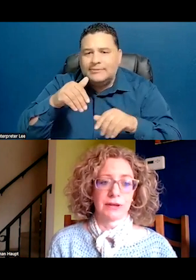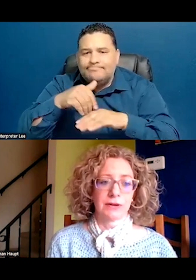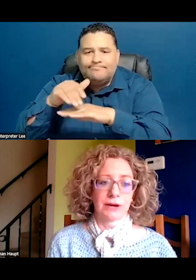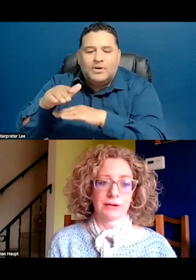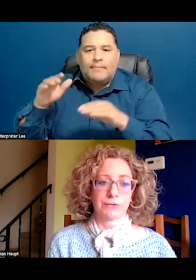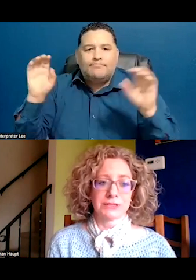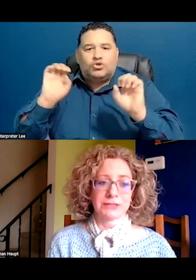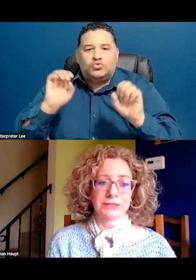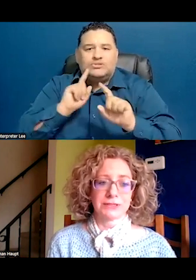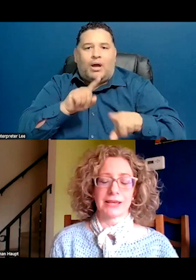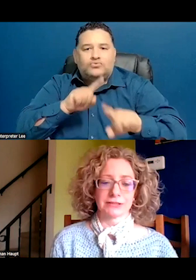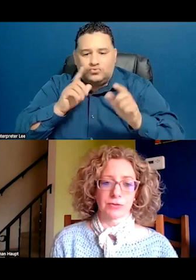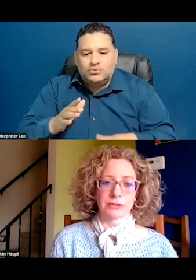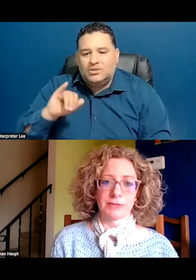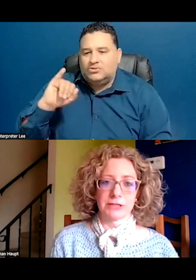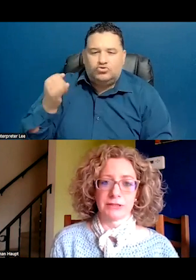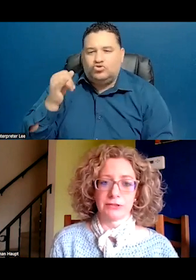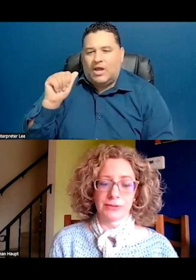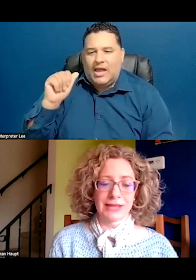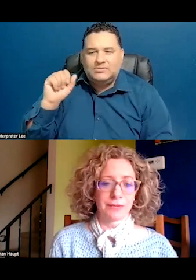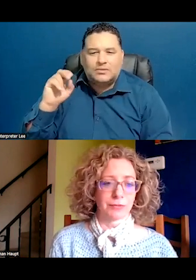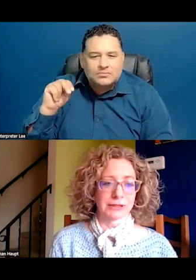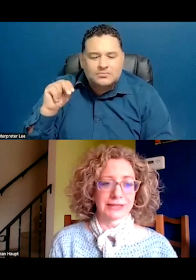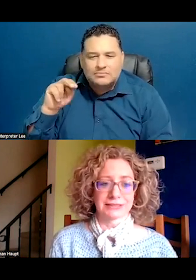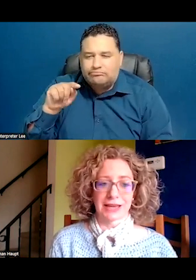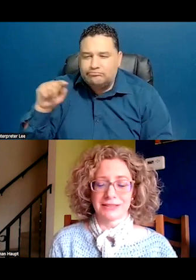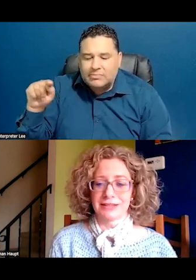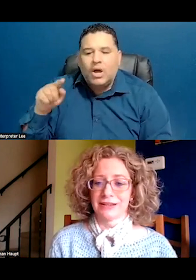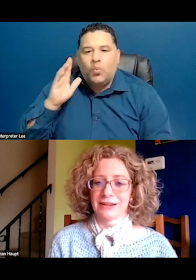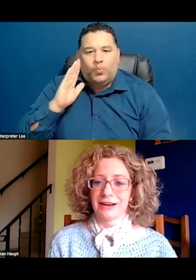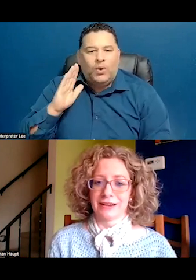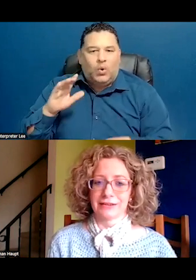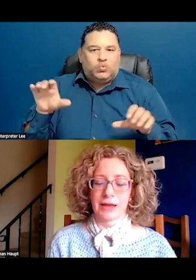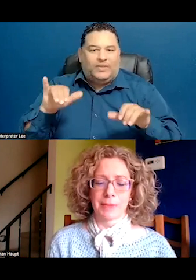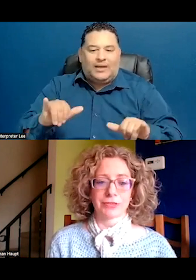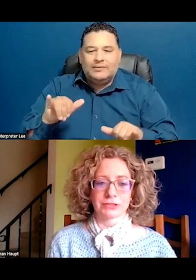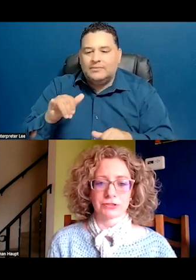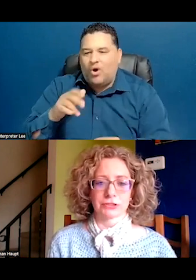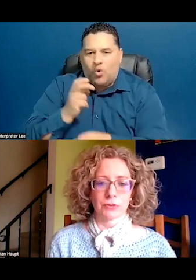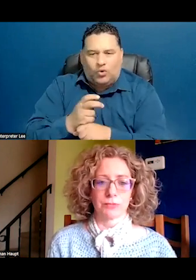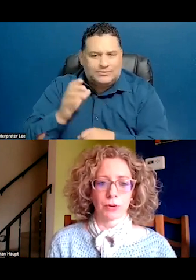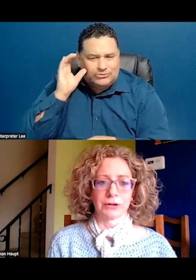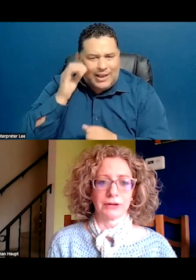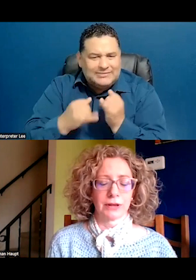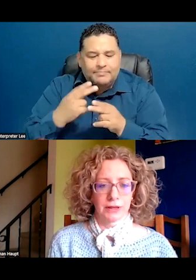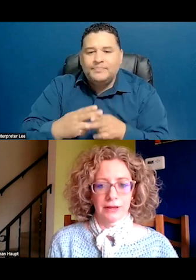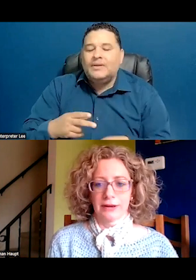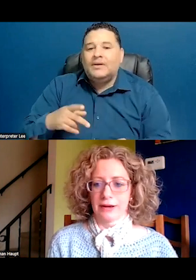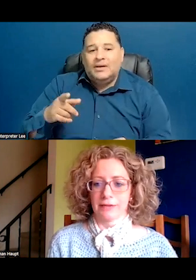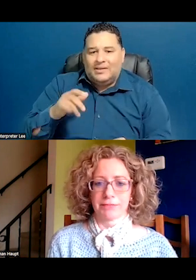Jason Friesen is going to be doing that. We're really excited about this. It's just so